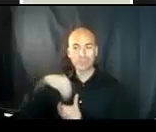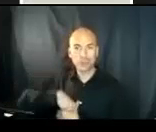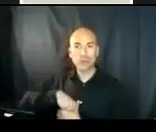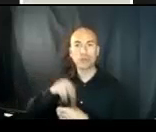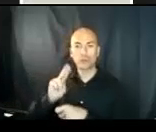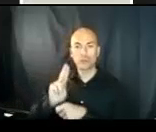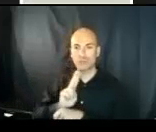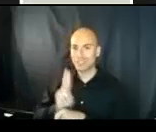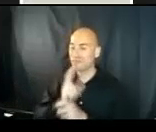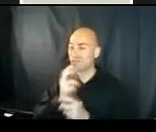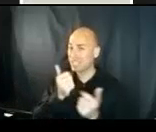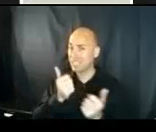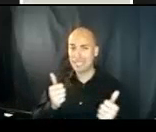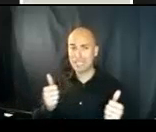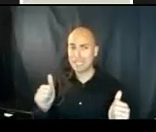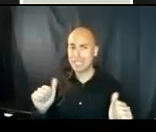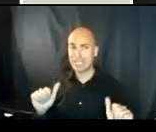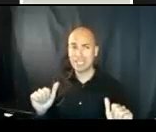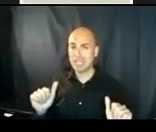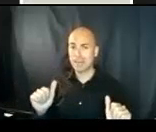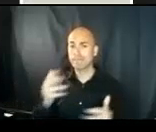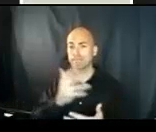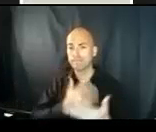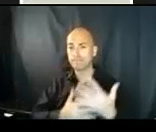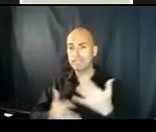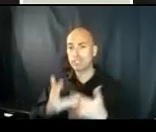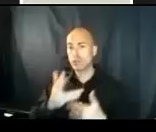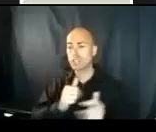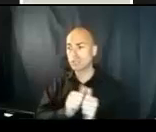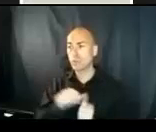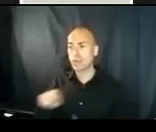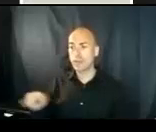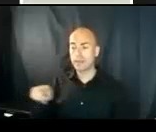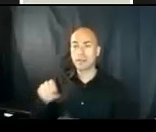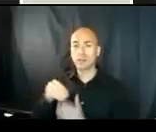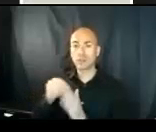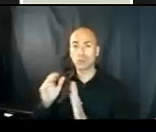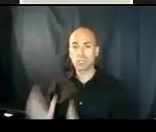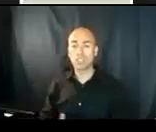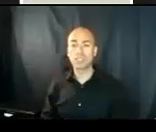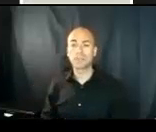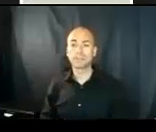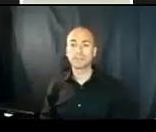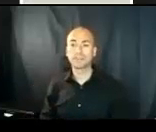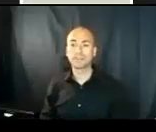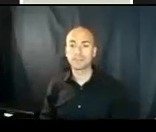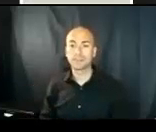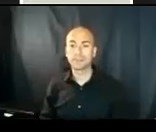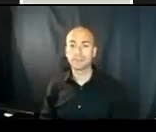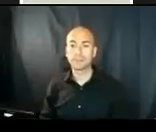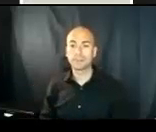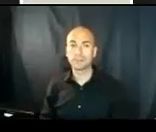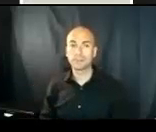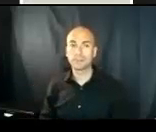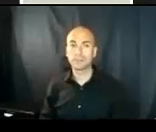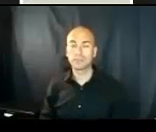any of these interactions that you have with your ideas. Very good.